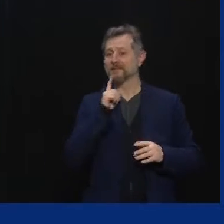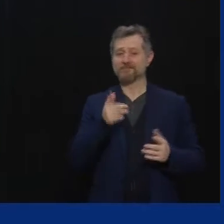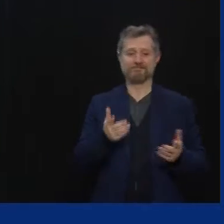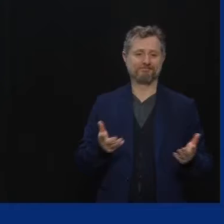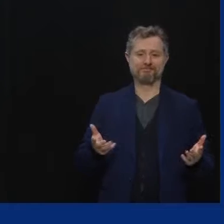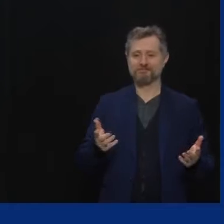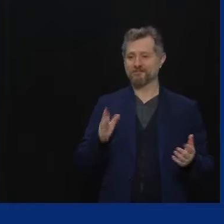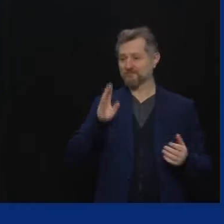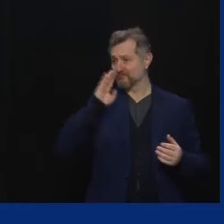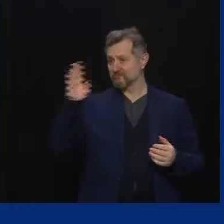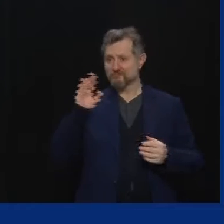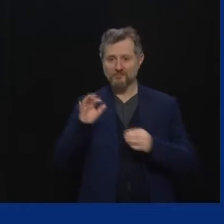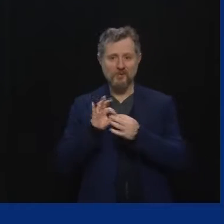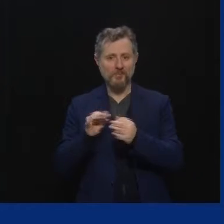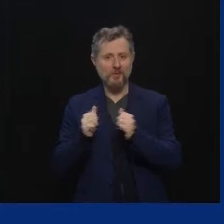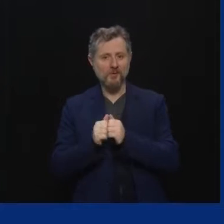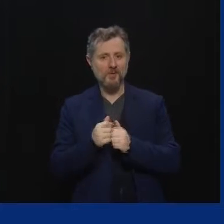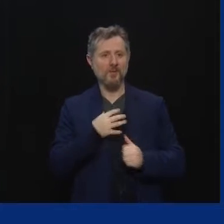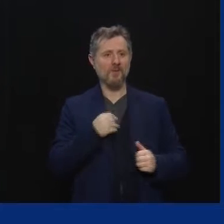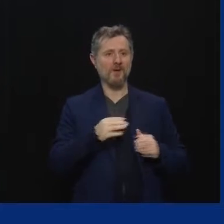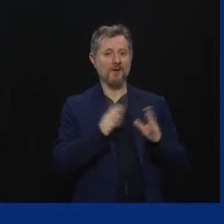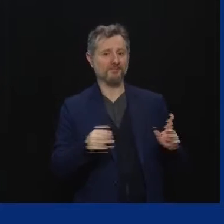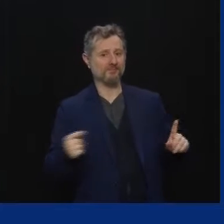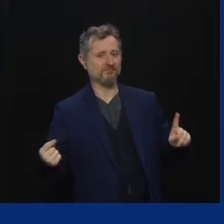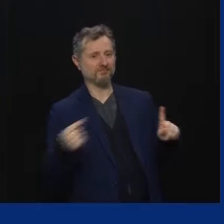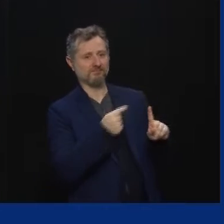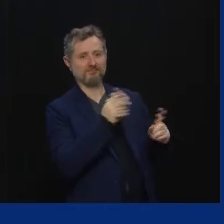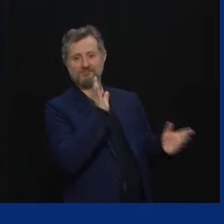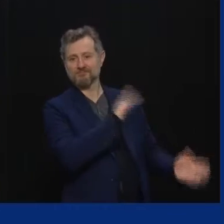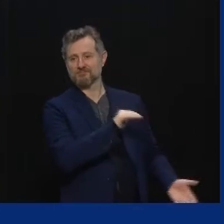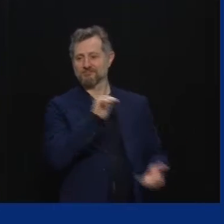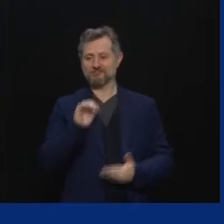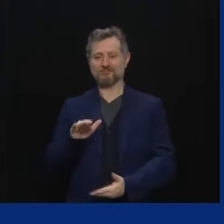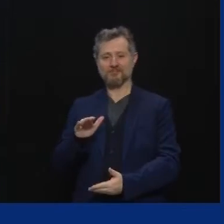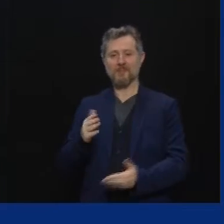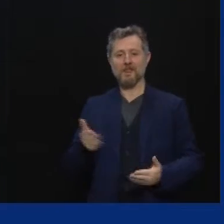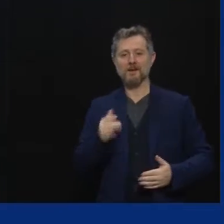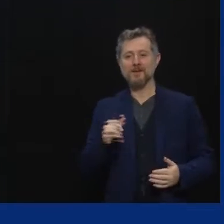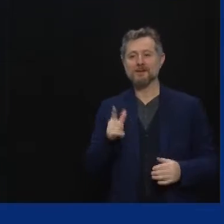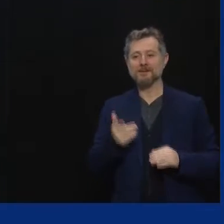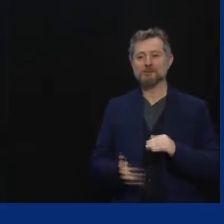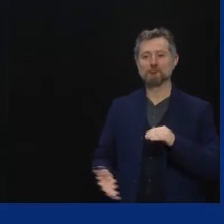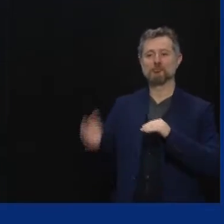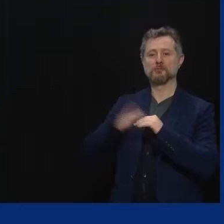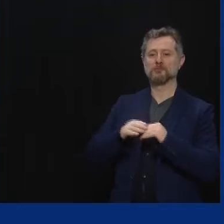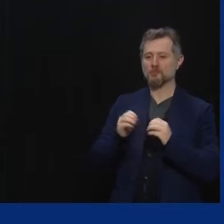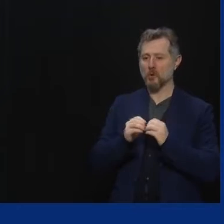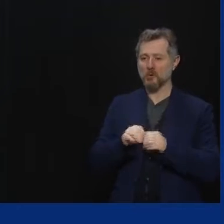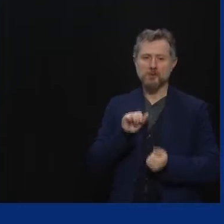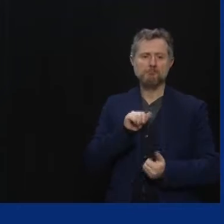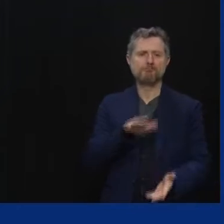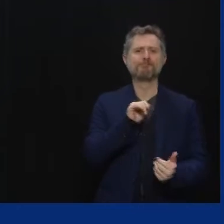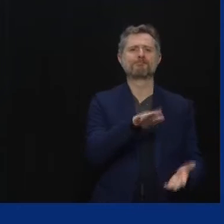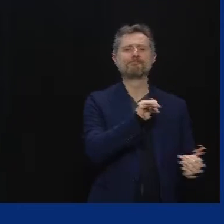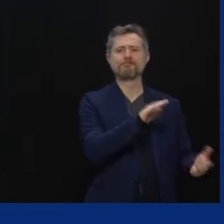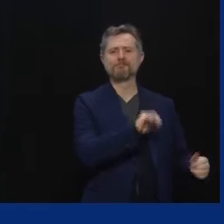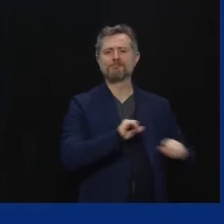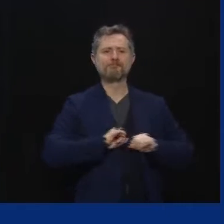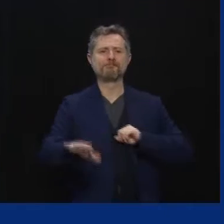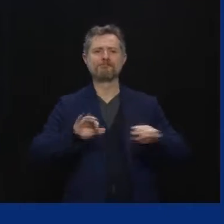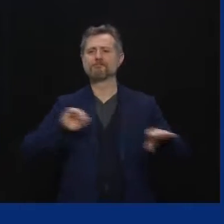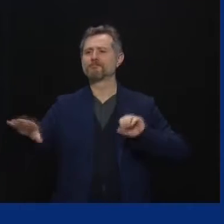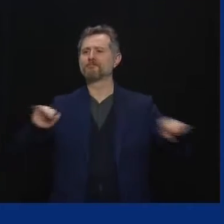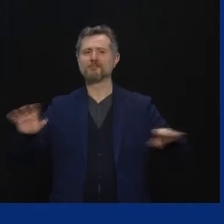get the supply, and he's ramping up that supply, which we think is critically important. Also, more collaboration to get seniors